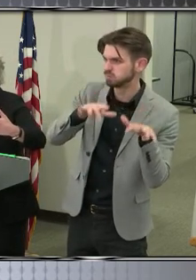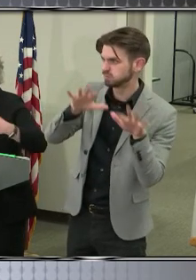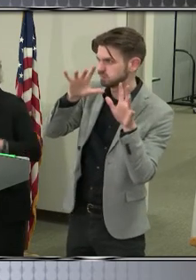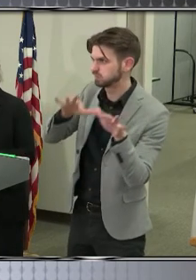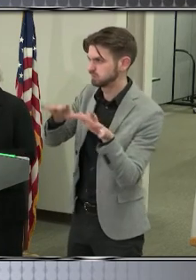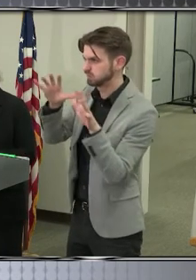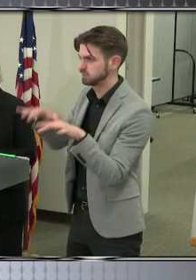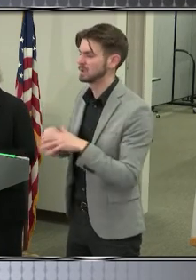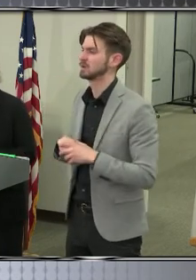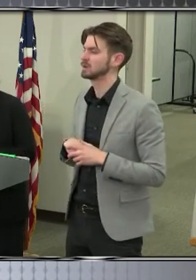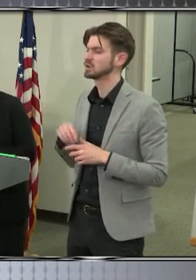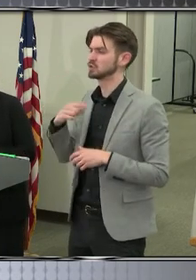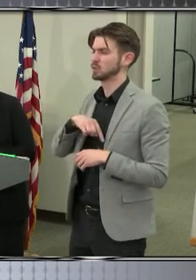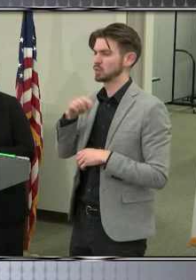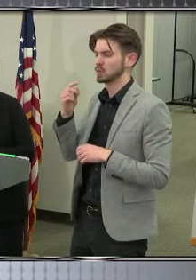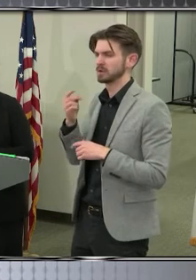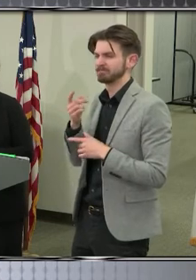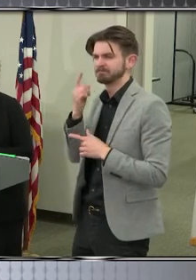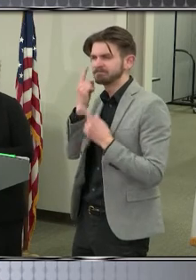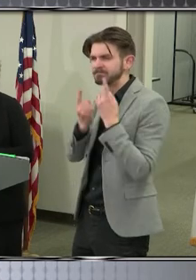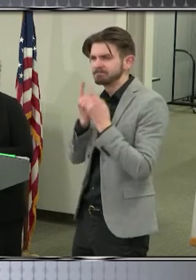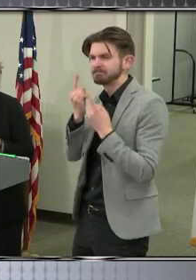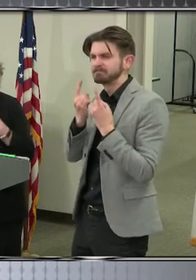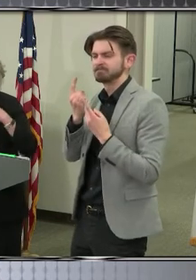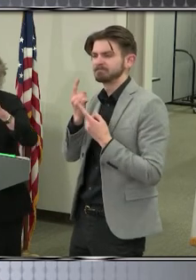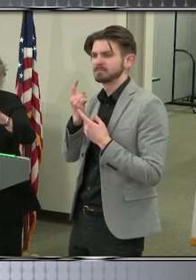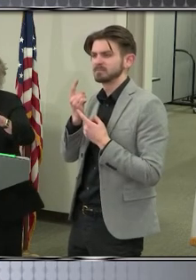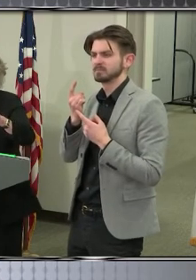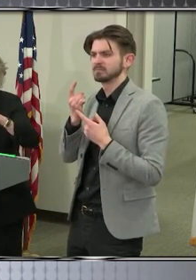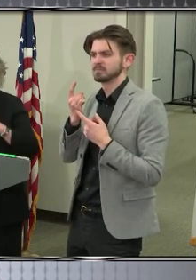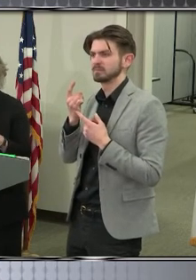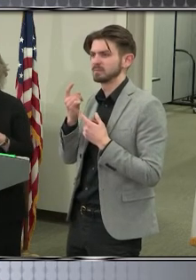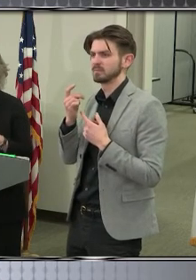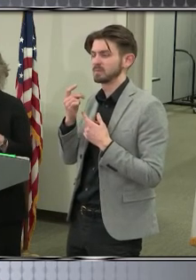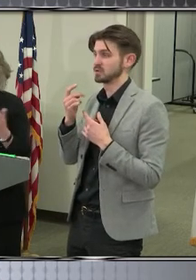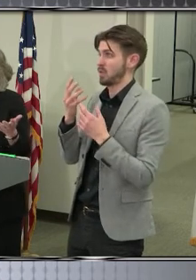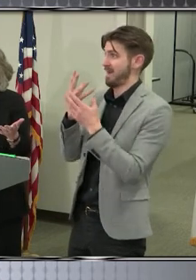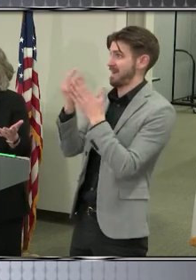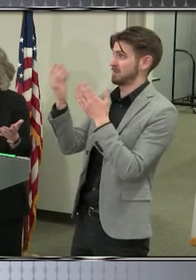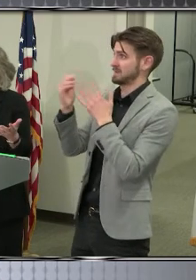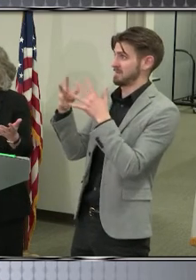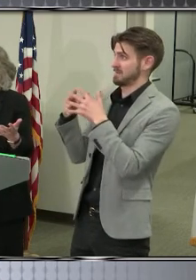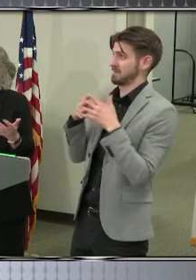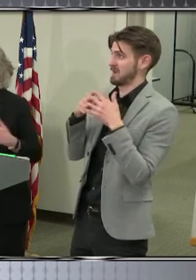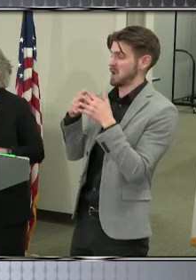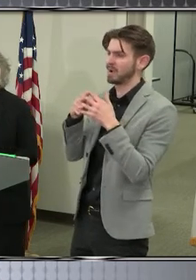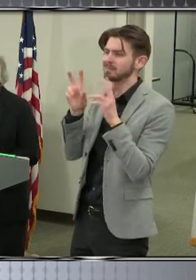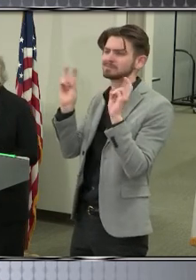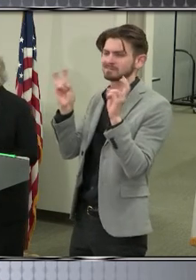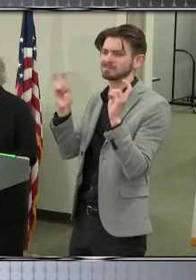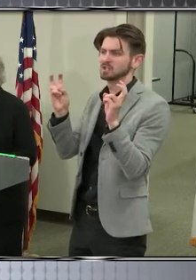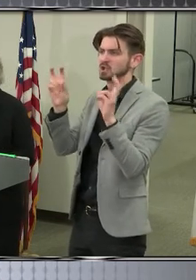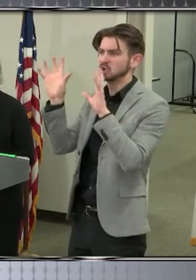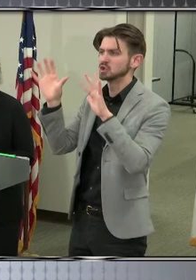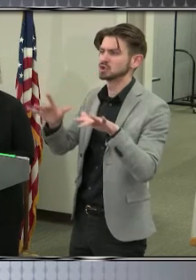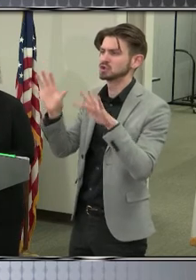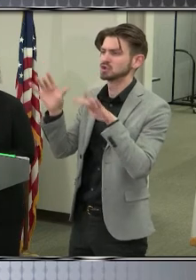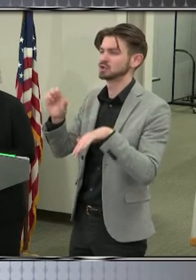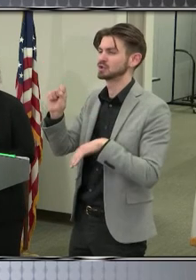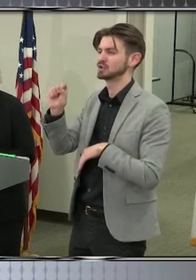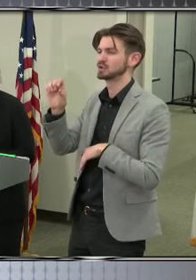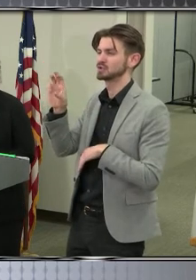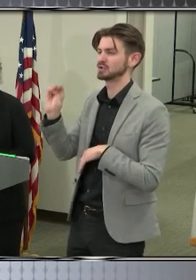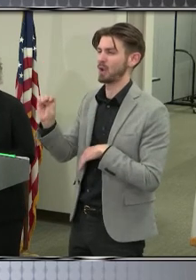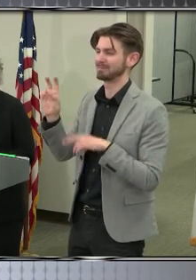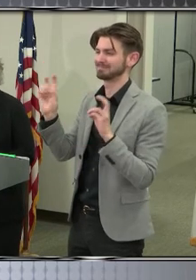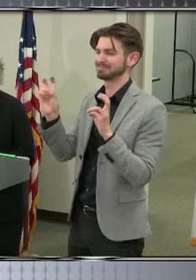common sense. Is this really the storm I need to go to? Right out in, I'm sorry. Should I leave home, or would today be a day it